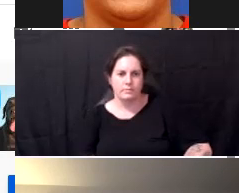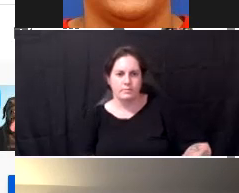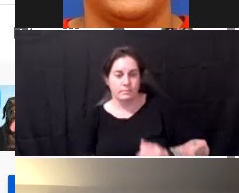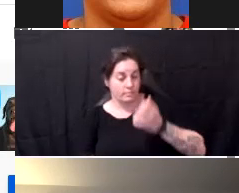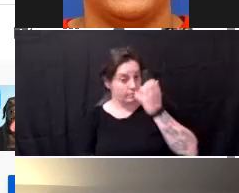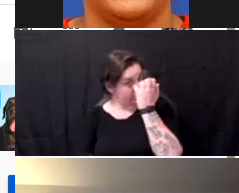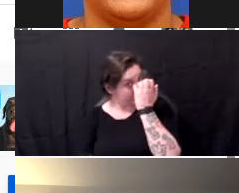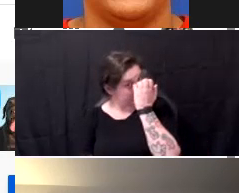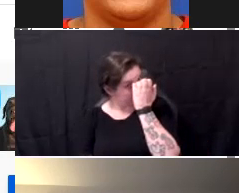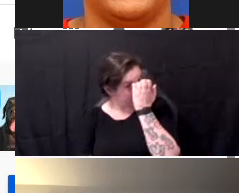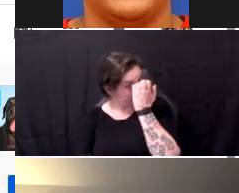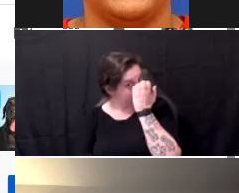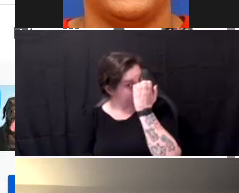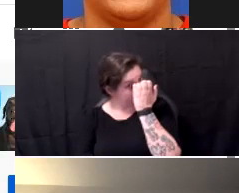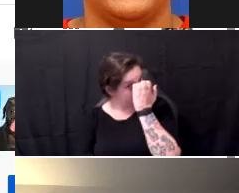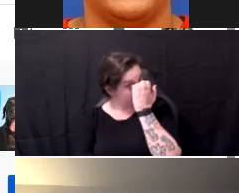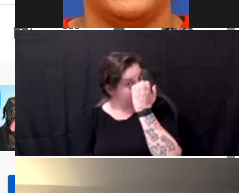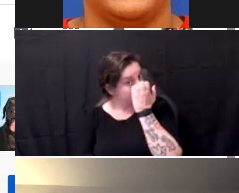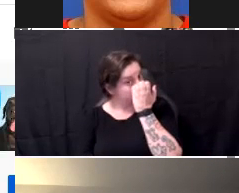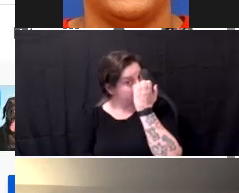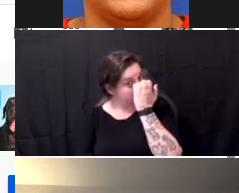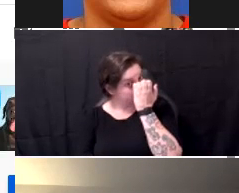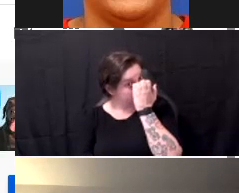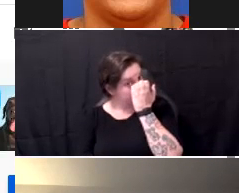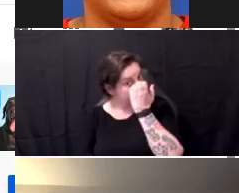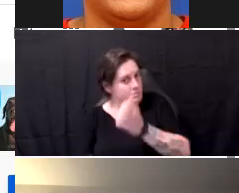a straight line on our velocity graph,